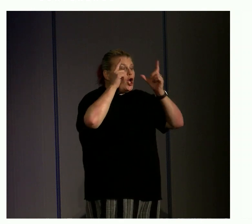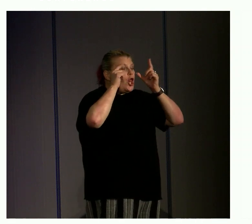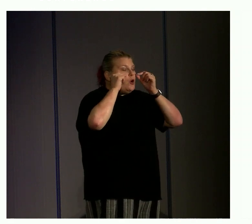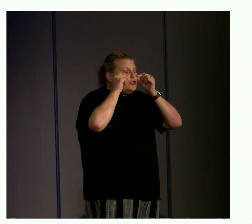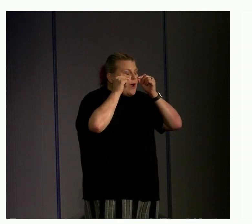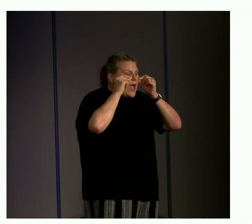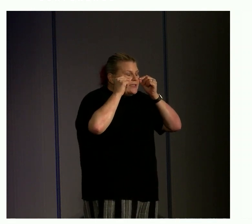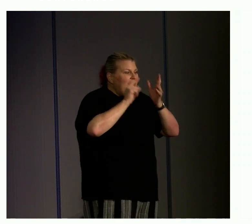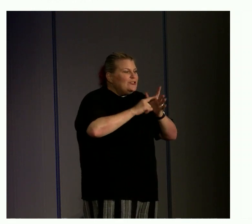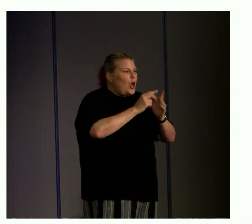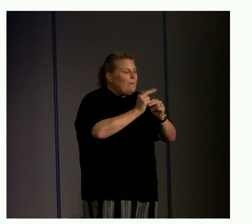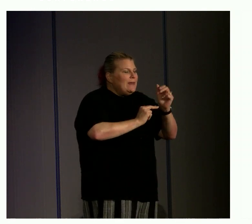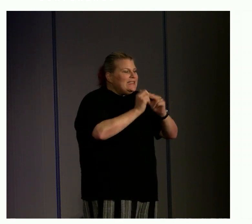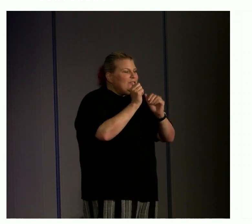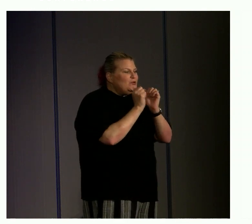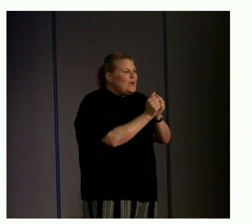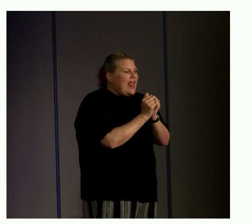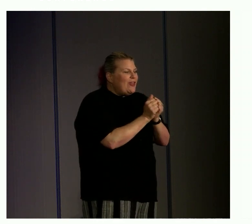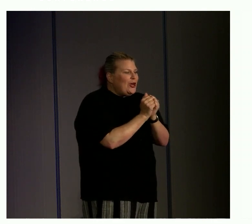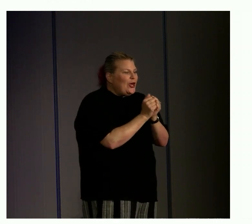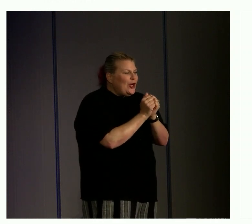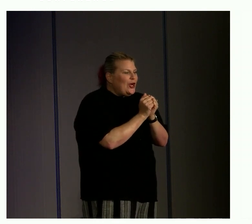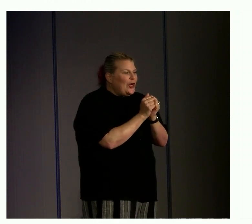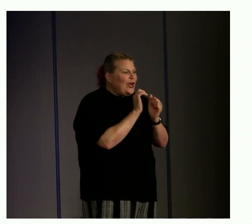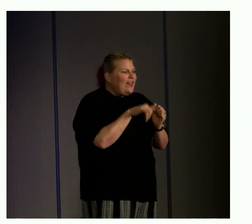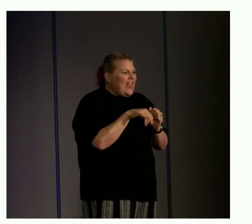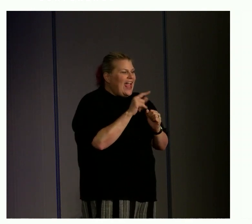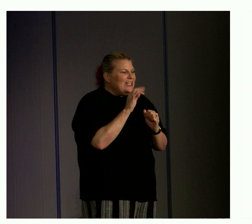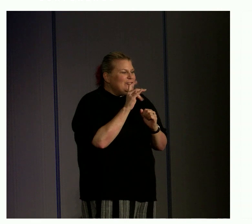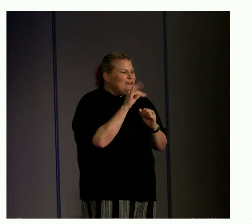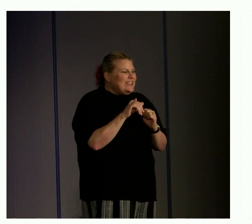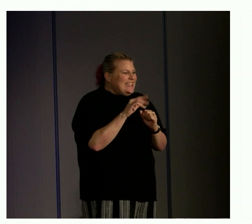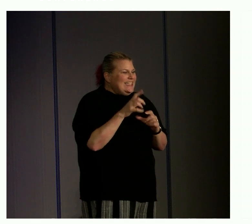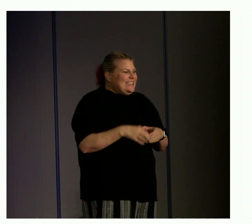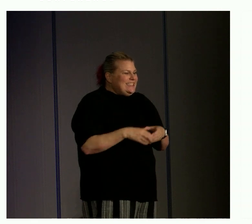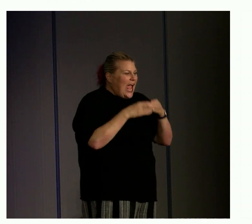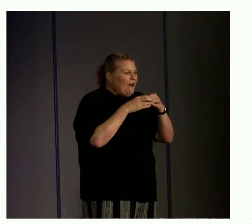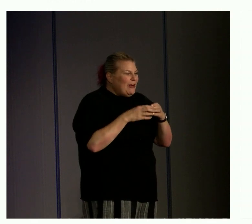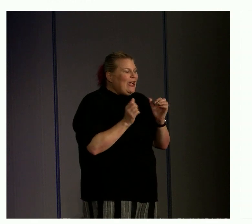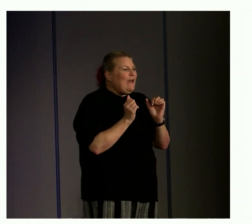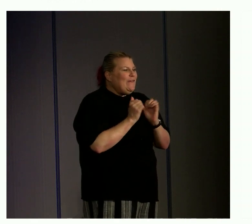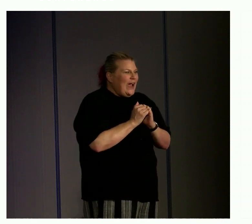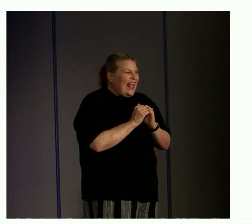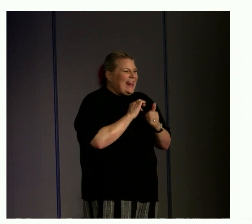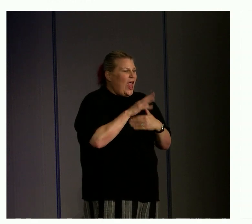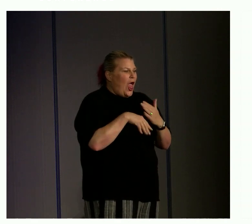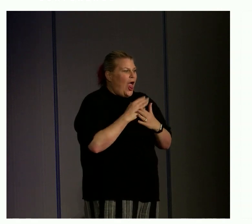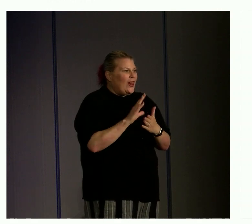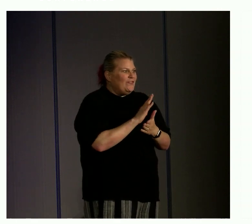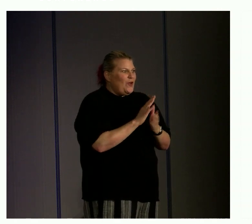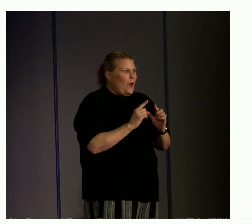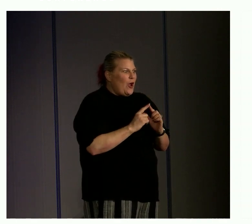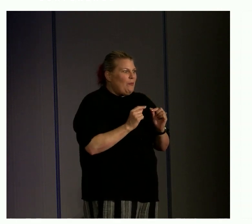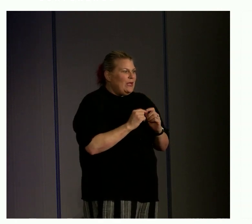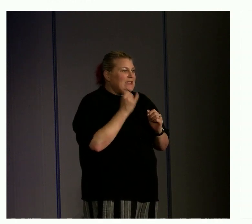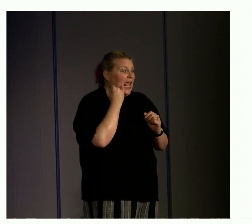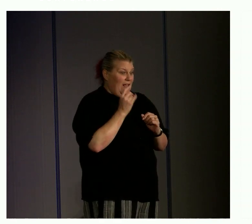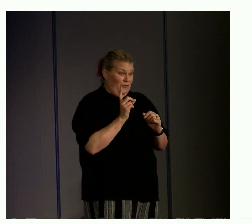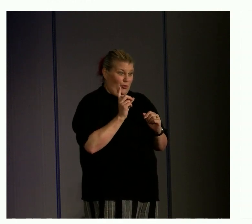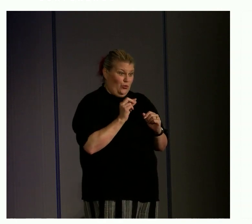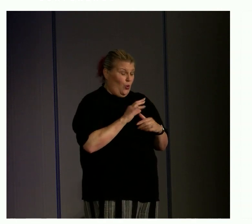start building together the tricky tower with all your bricks. If you manage to do